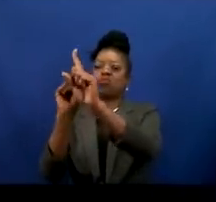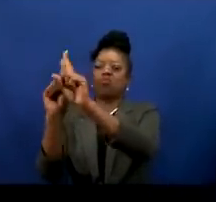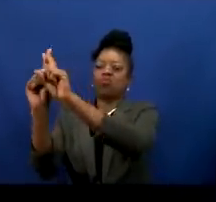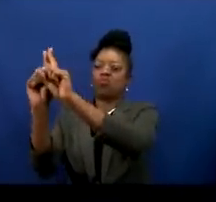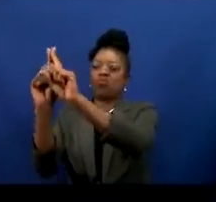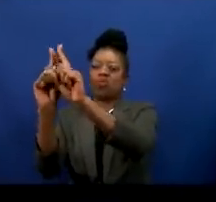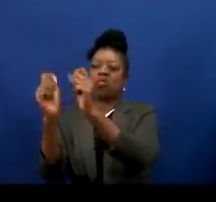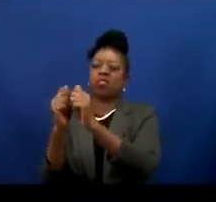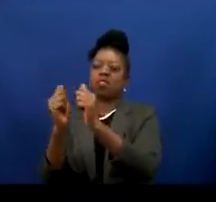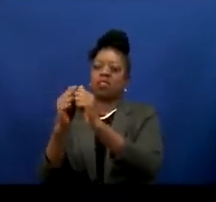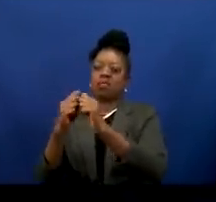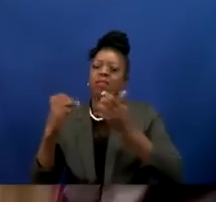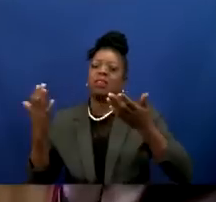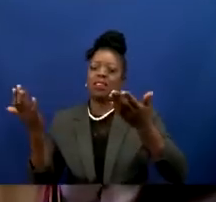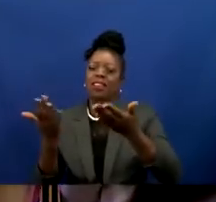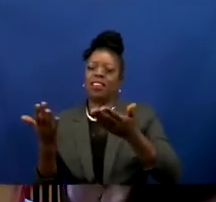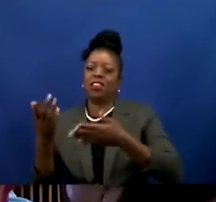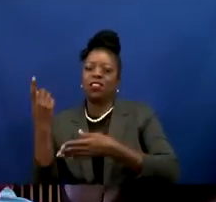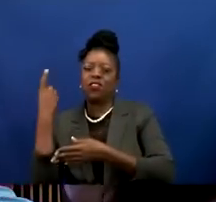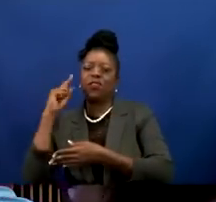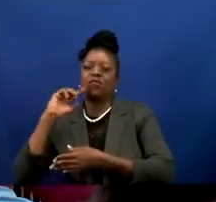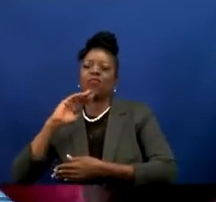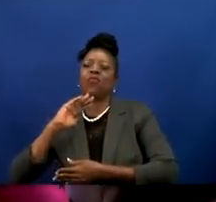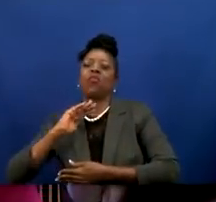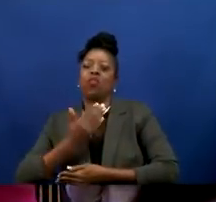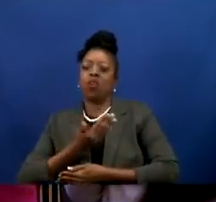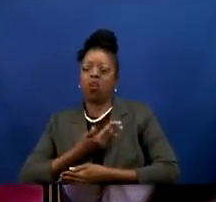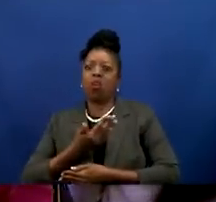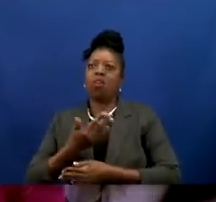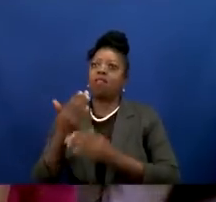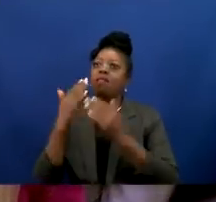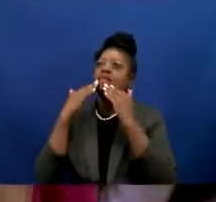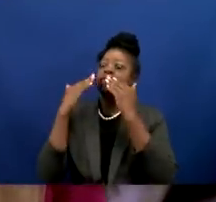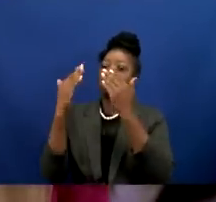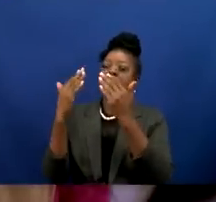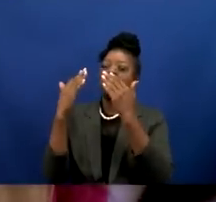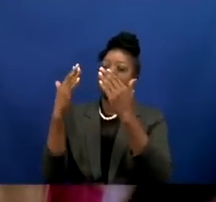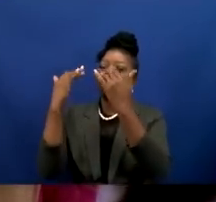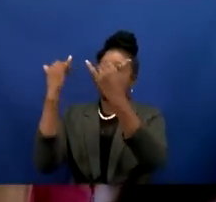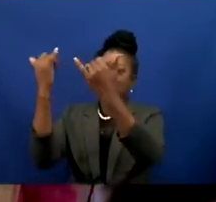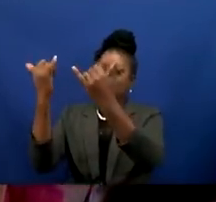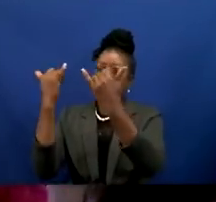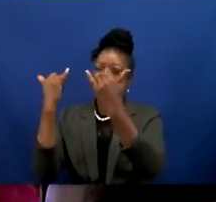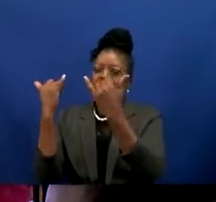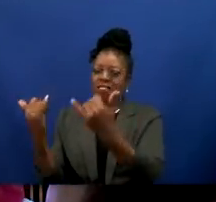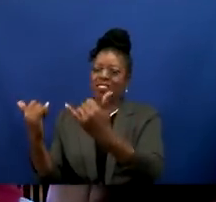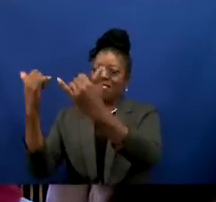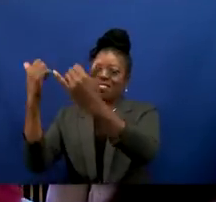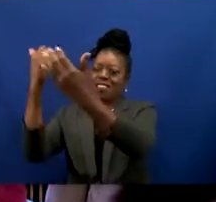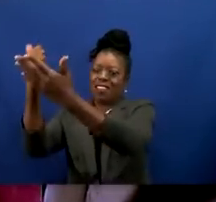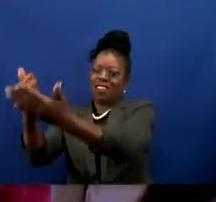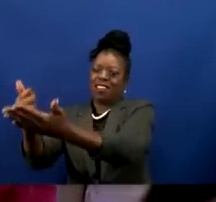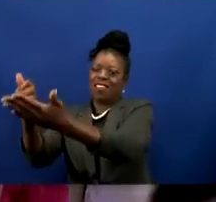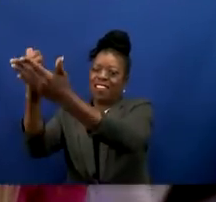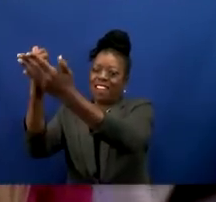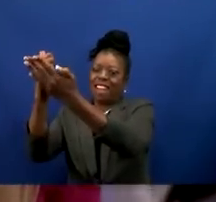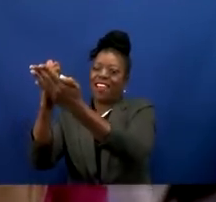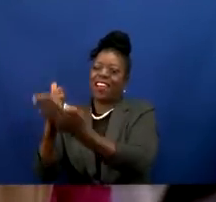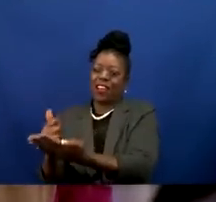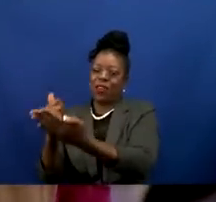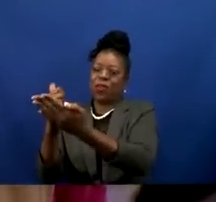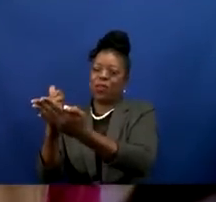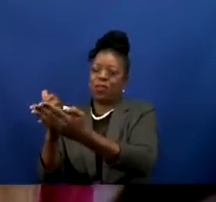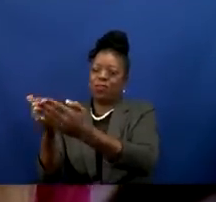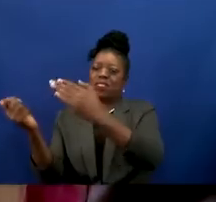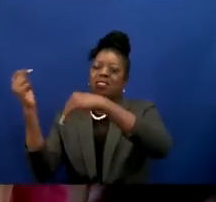to be available to us. I thank you for your ever-present help in time